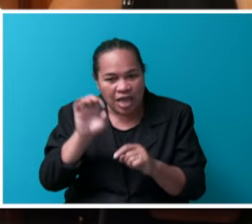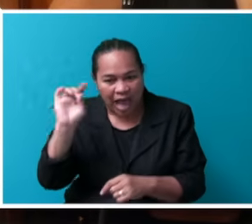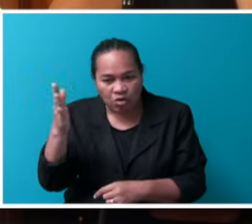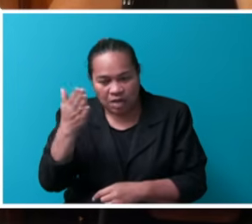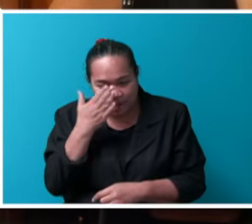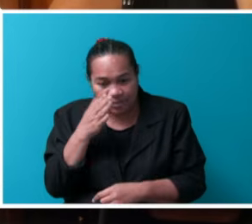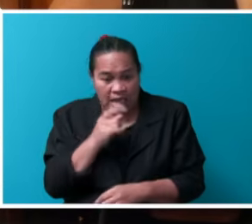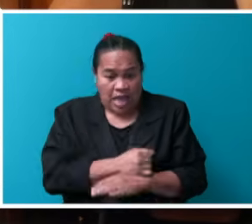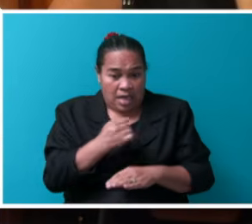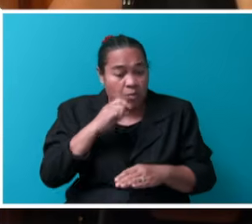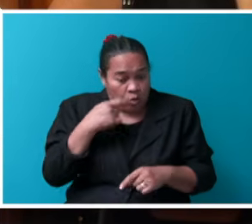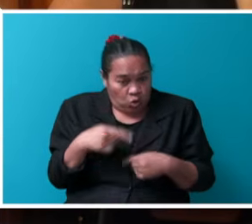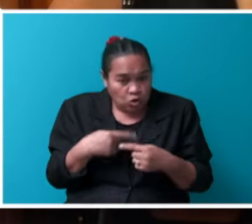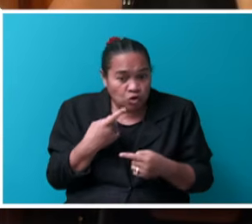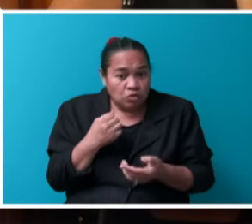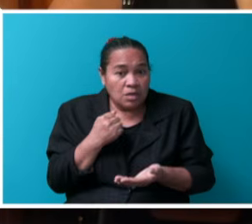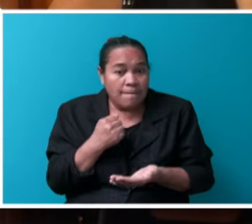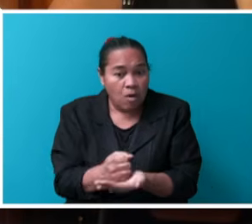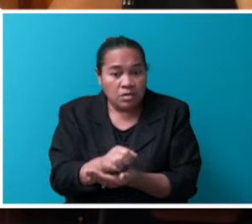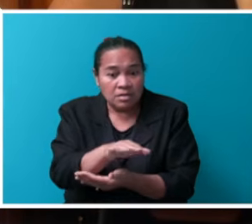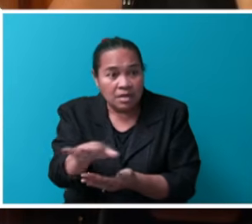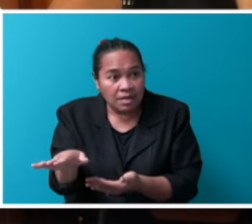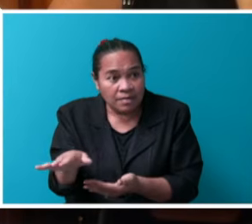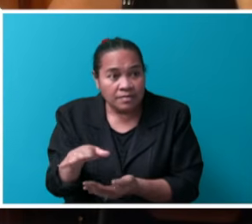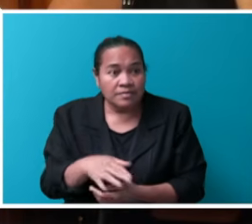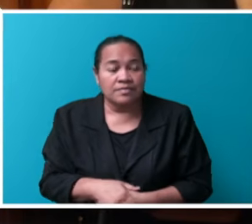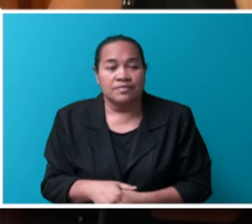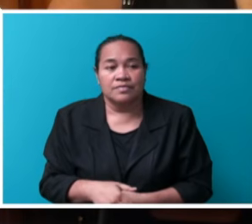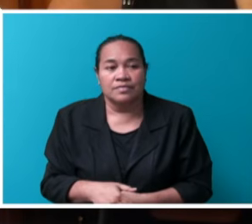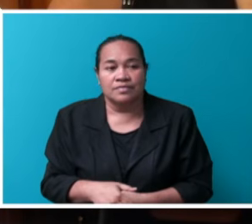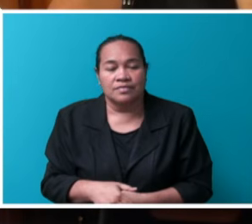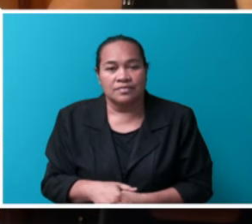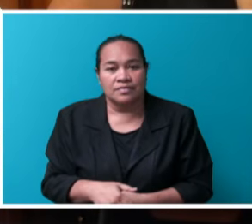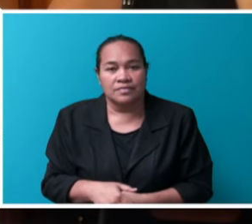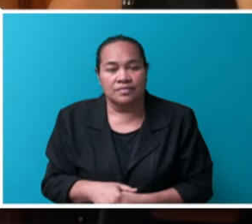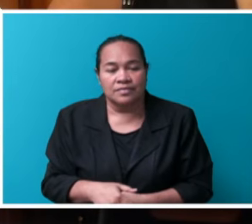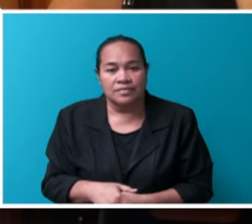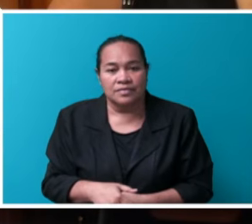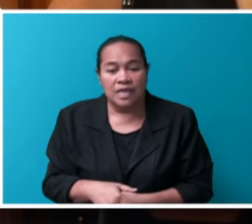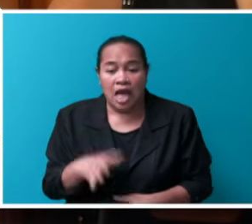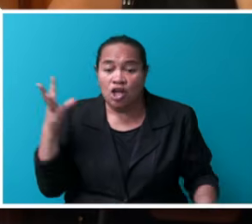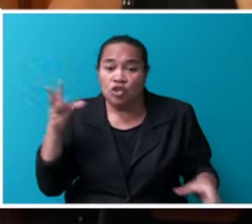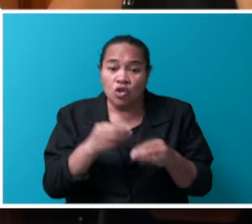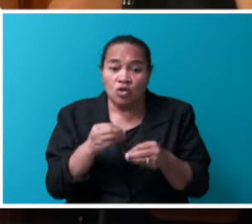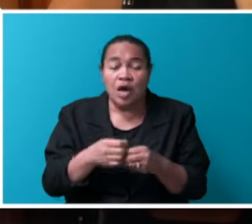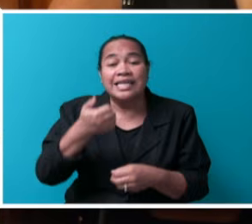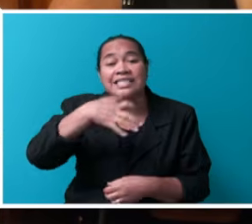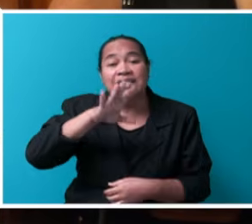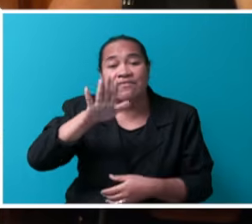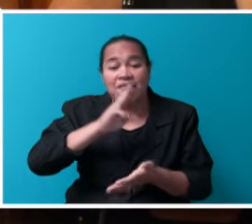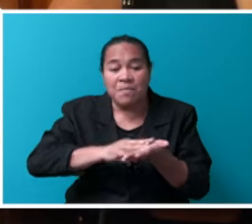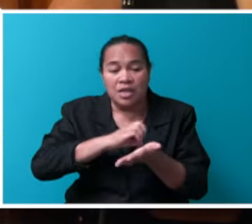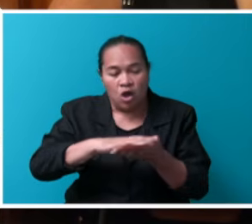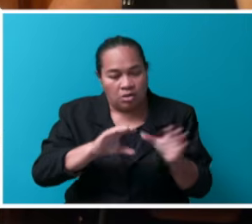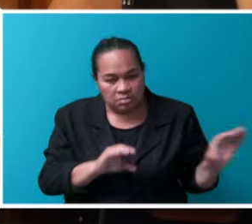to provide teacher and student support while schools will manage infrastructure and operations. A total of $65 million has been